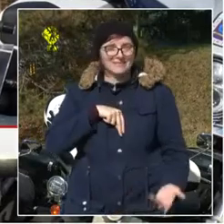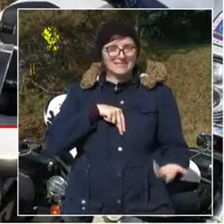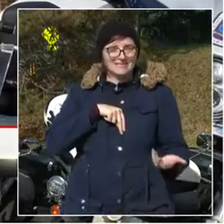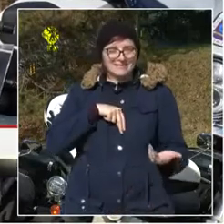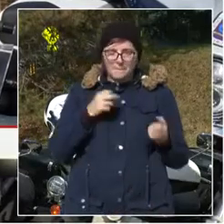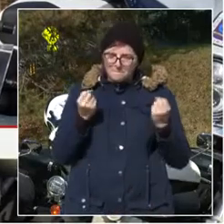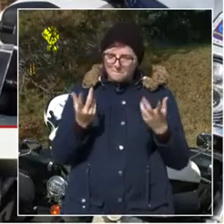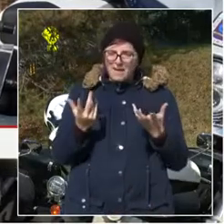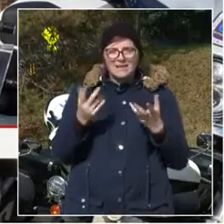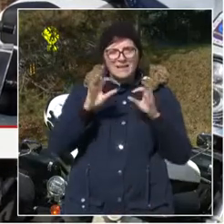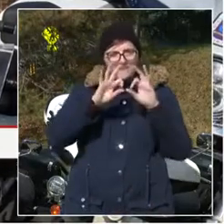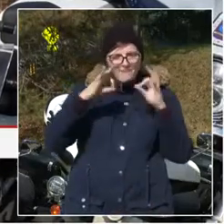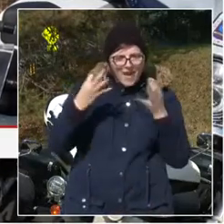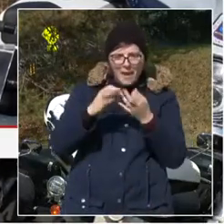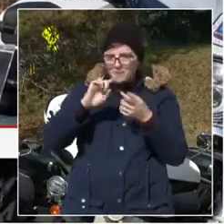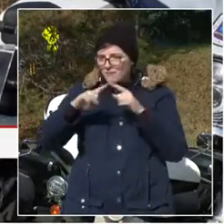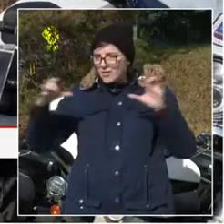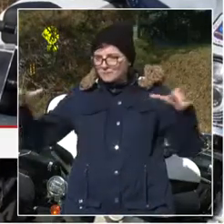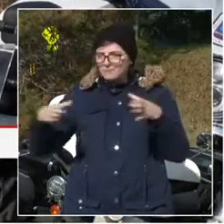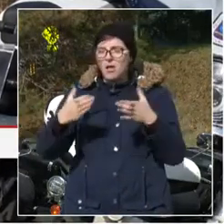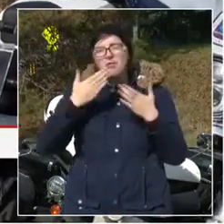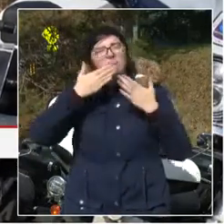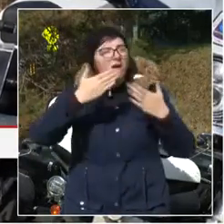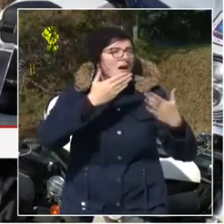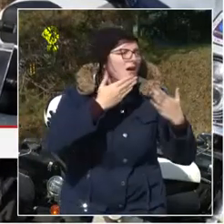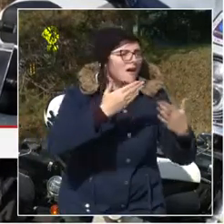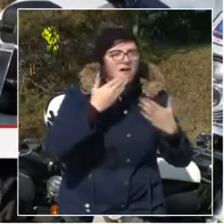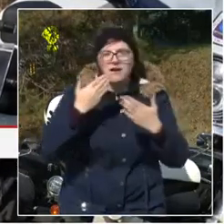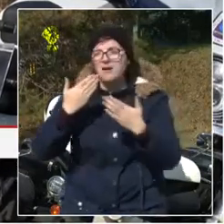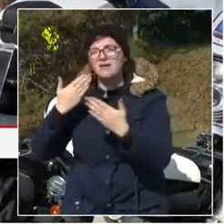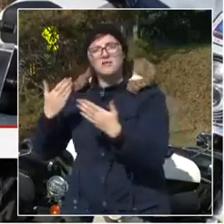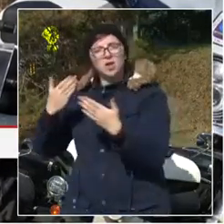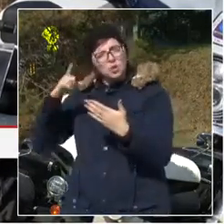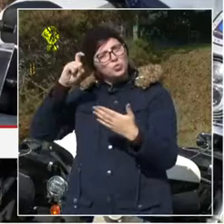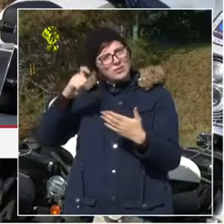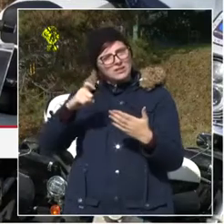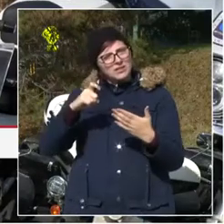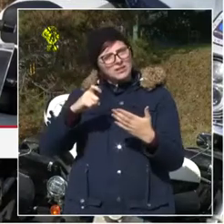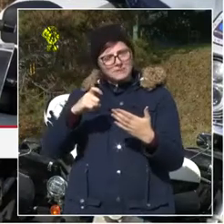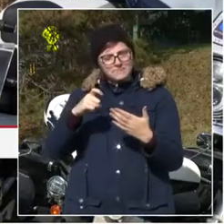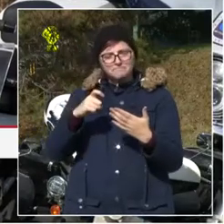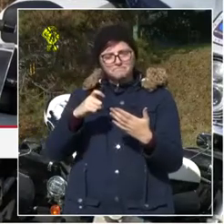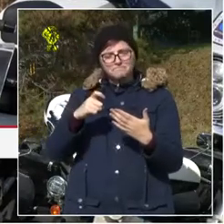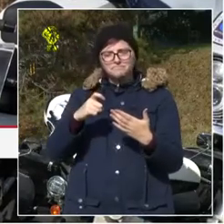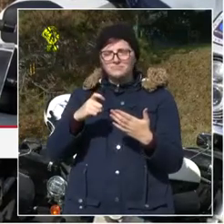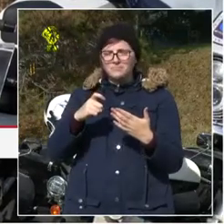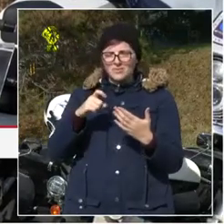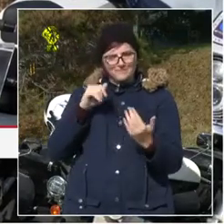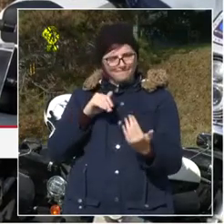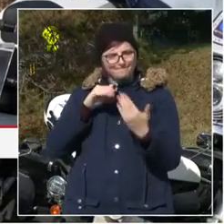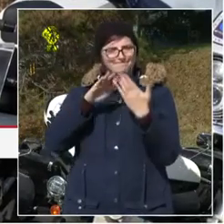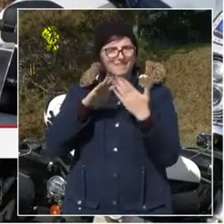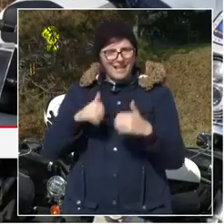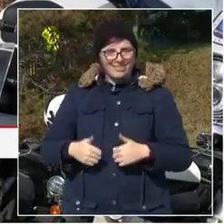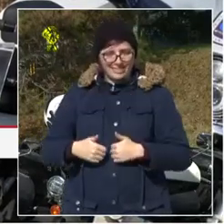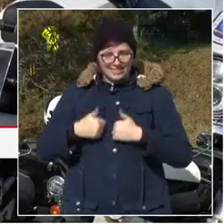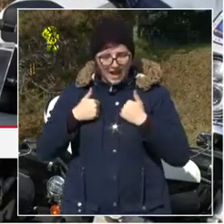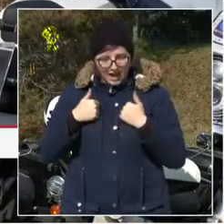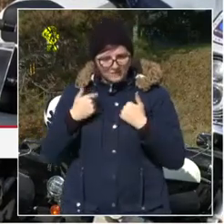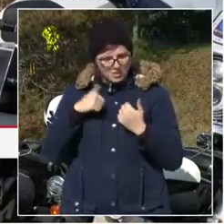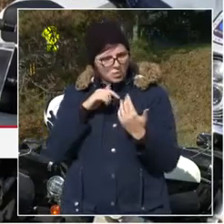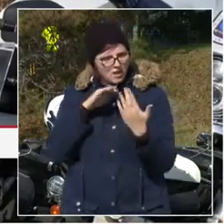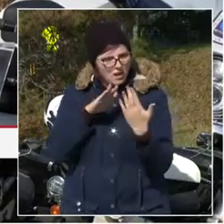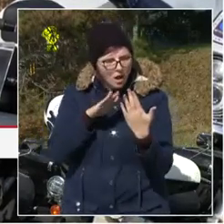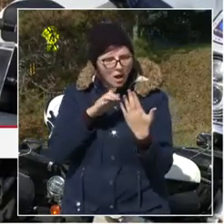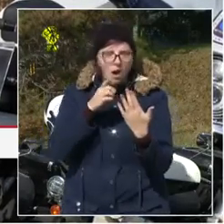and friends come together to give thanks. Let us all give to those whose lives we encounter the gift of love and